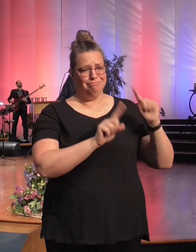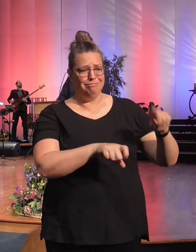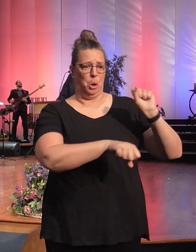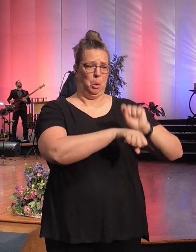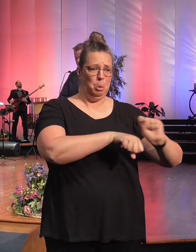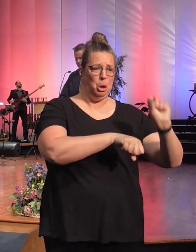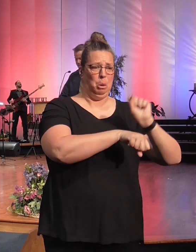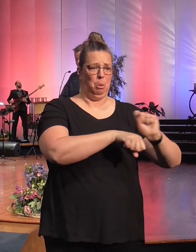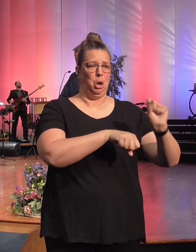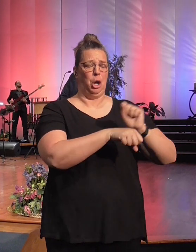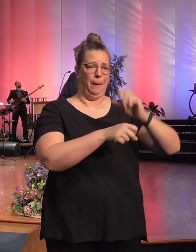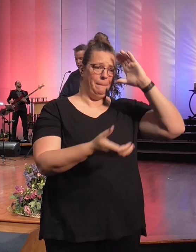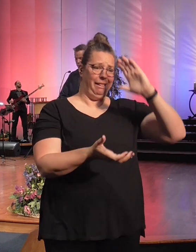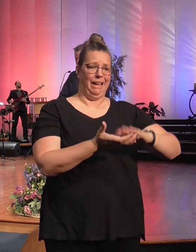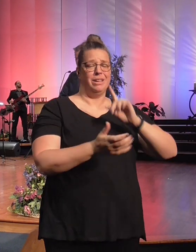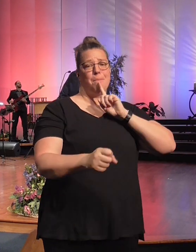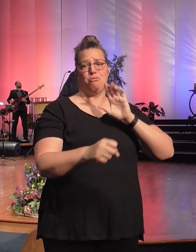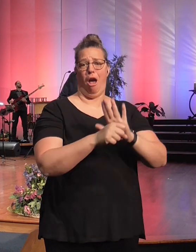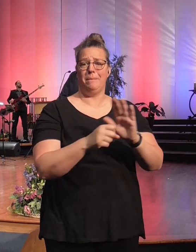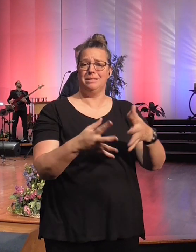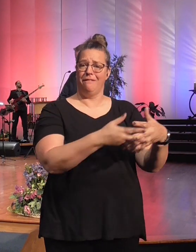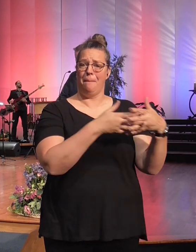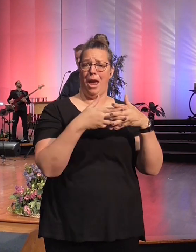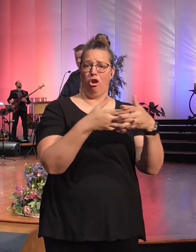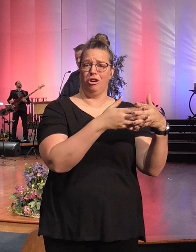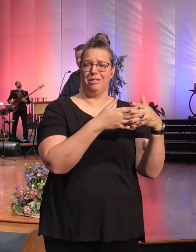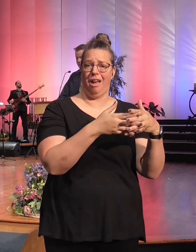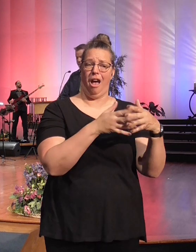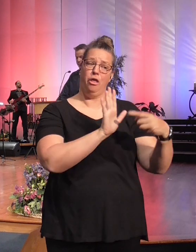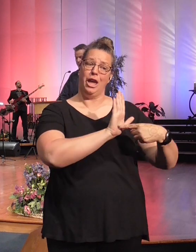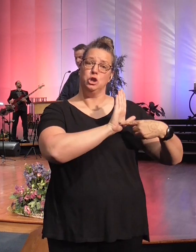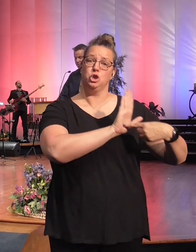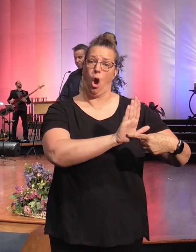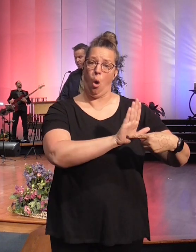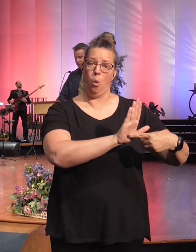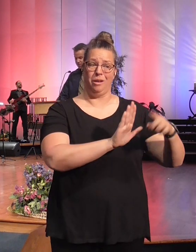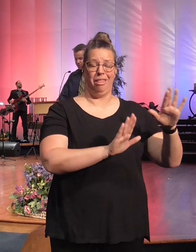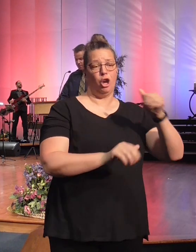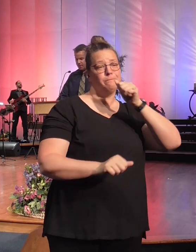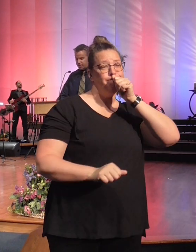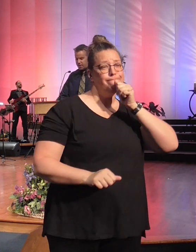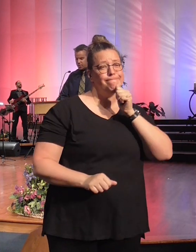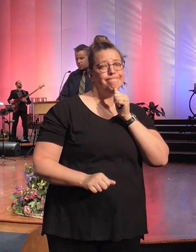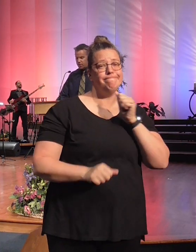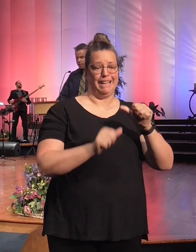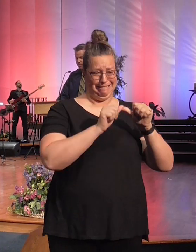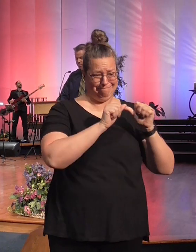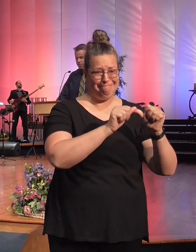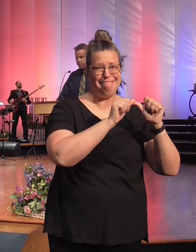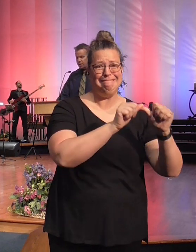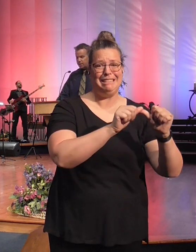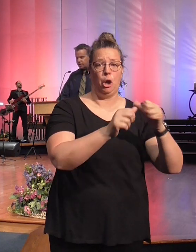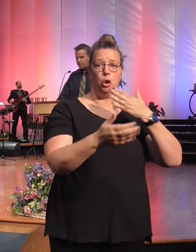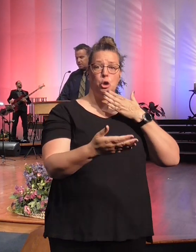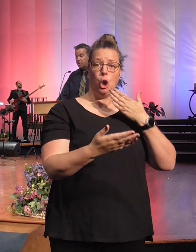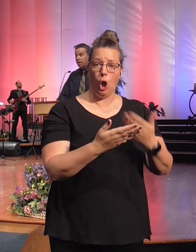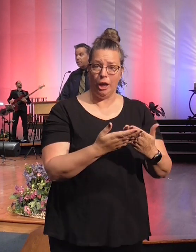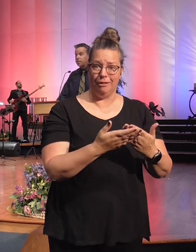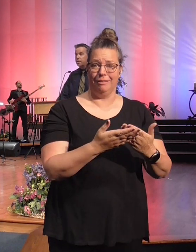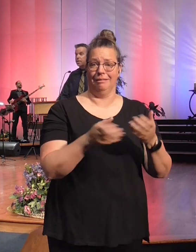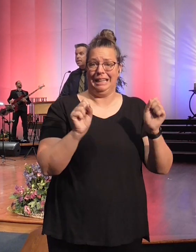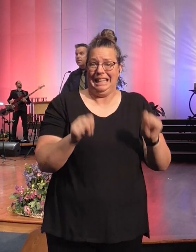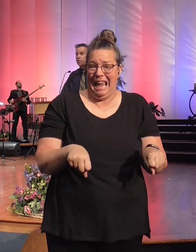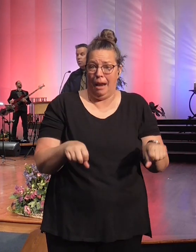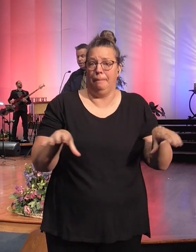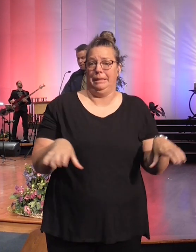in the promise of America, showing others through their determination and, yes, their perseverance, that good things can be